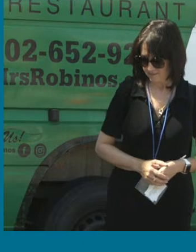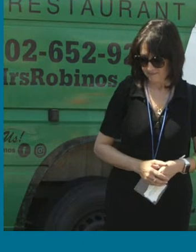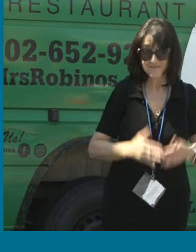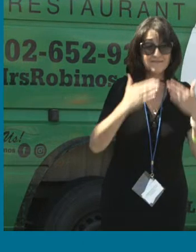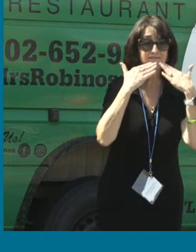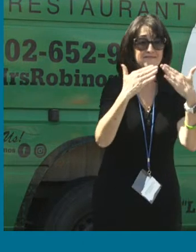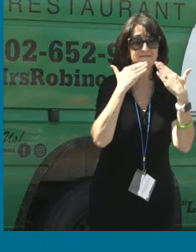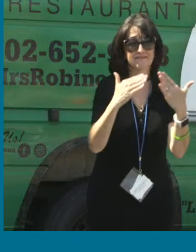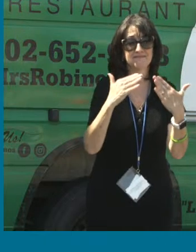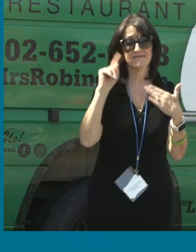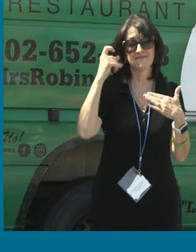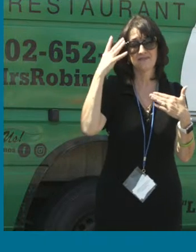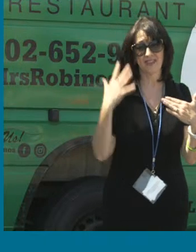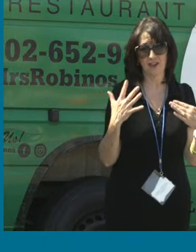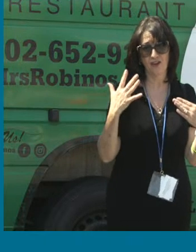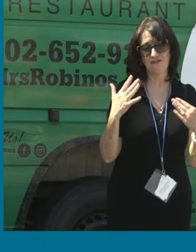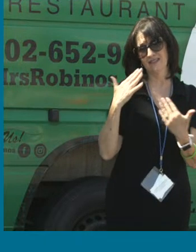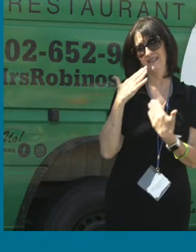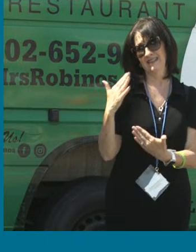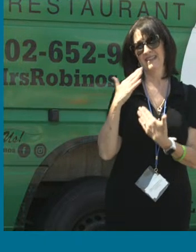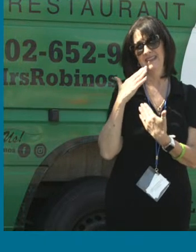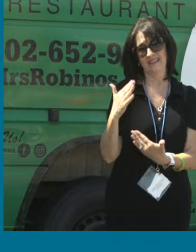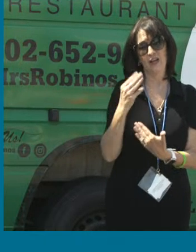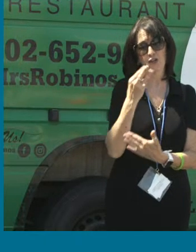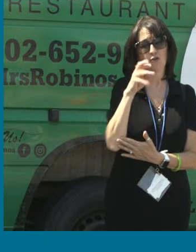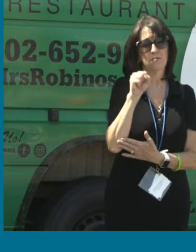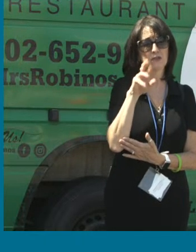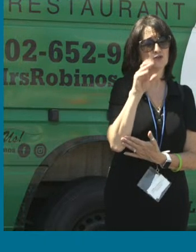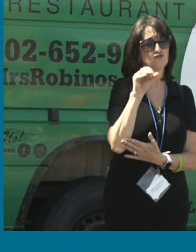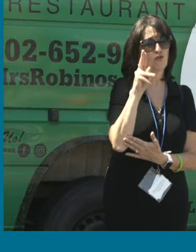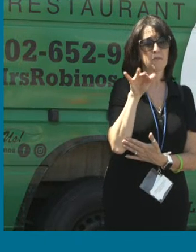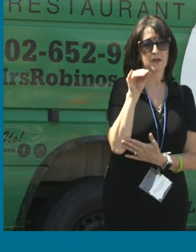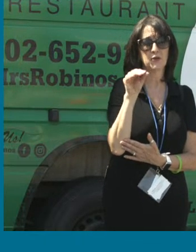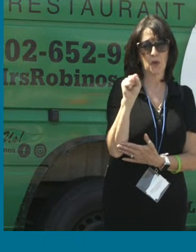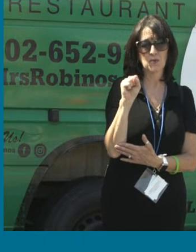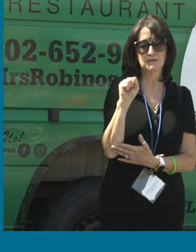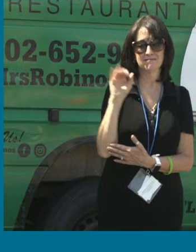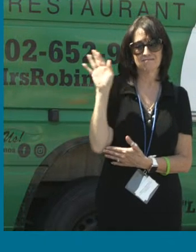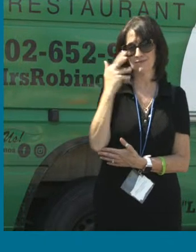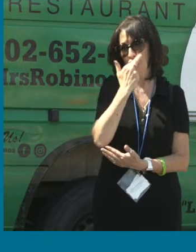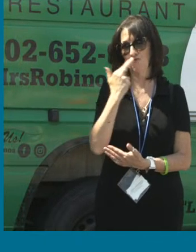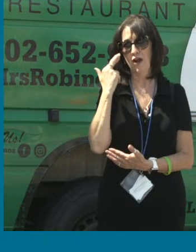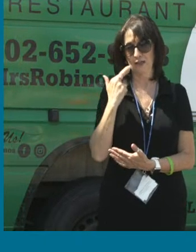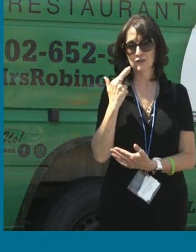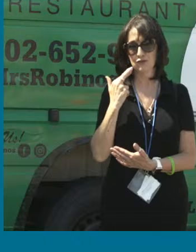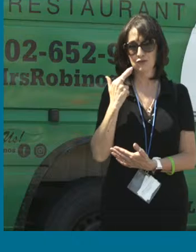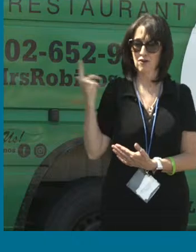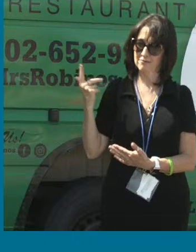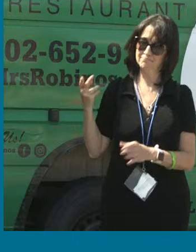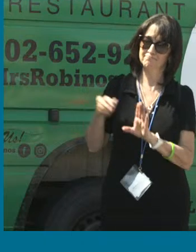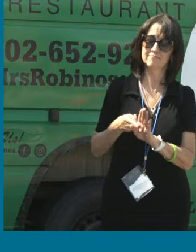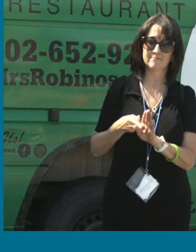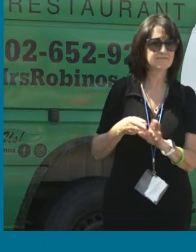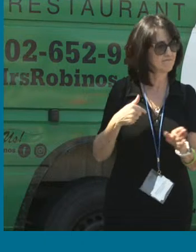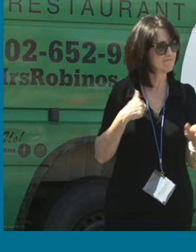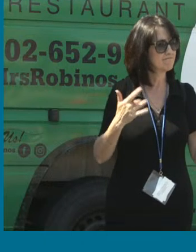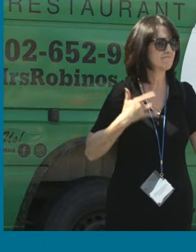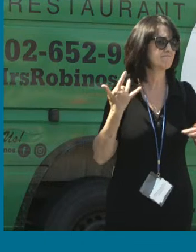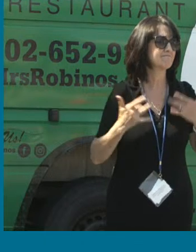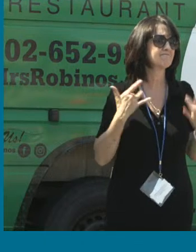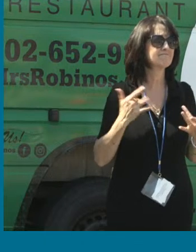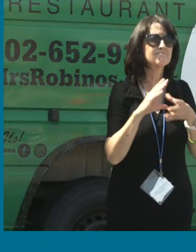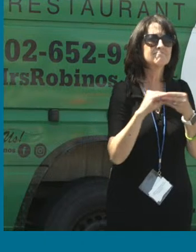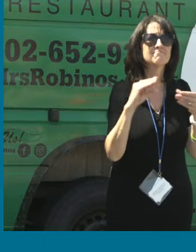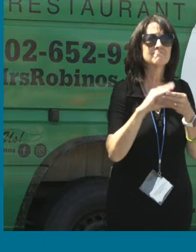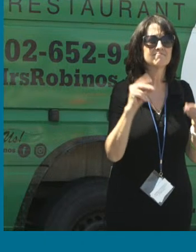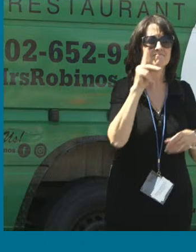Thank you, Governor, and thank you to Mrs. Rubino's for having us here this morning. We are so excited to be here to talk about the DE Wins program. We've seen a